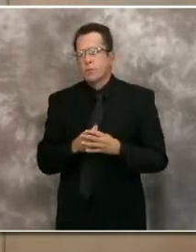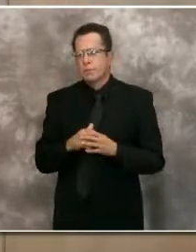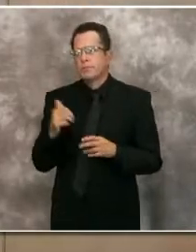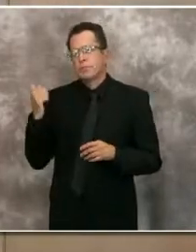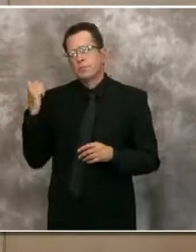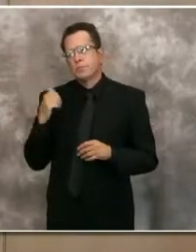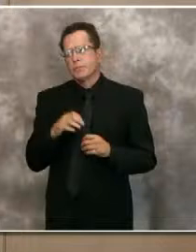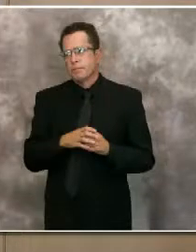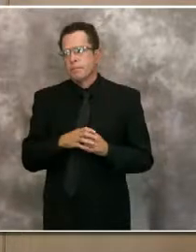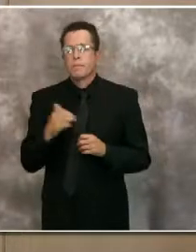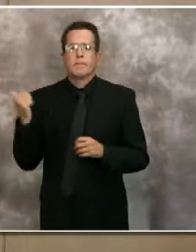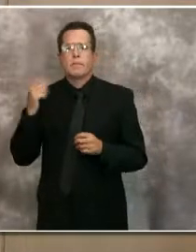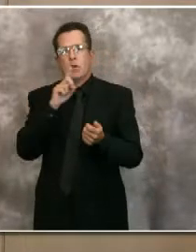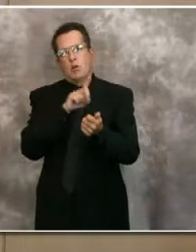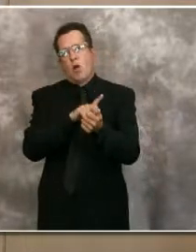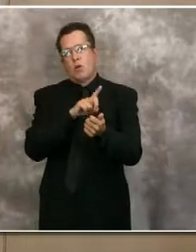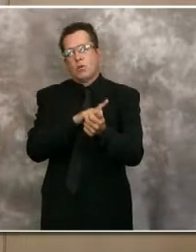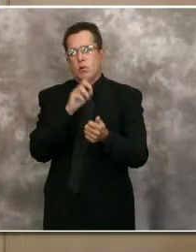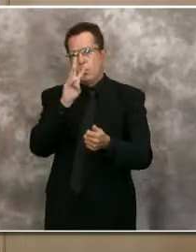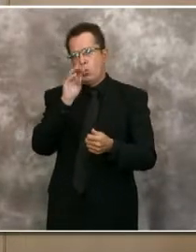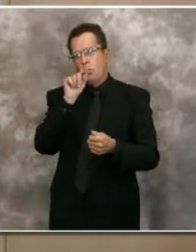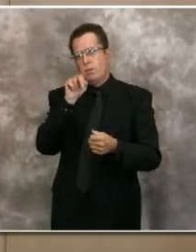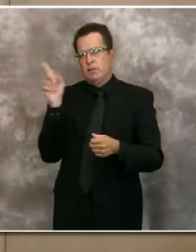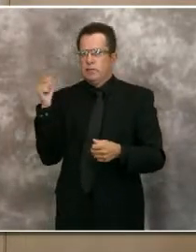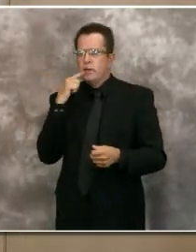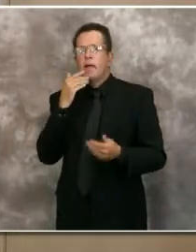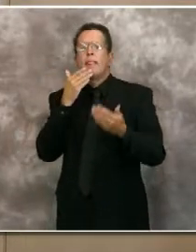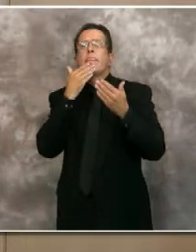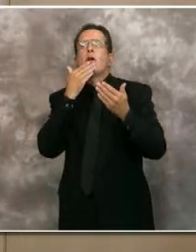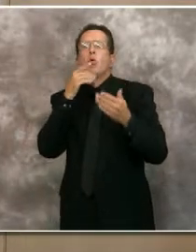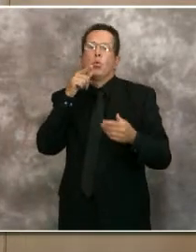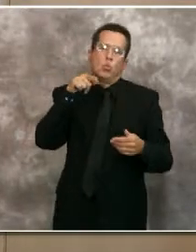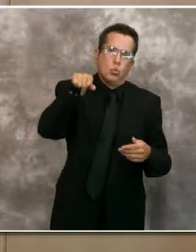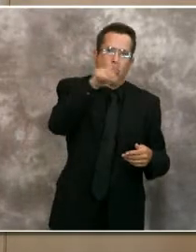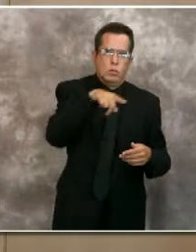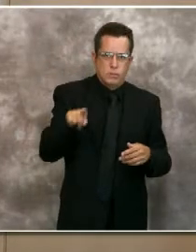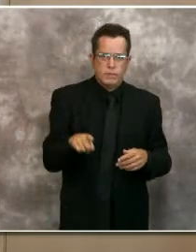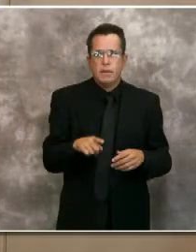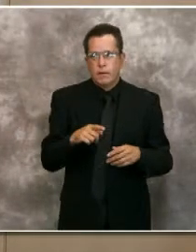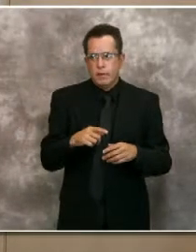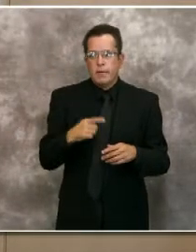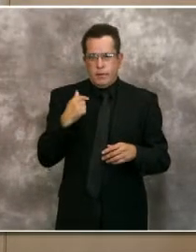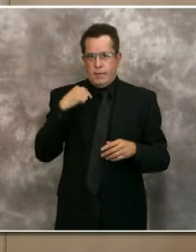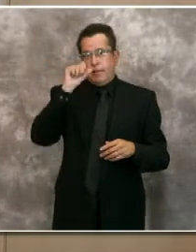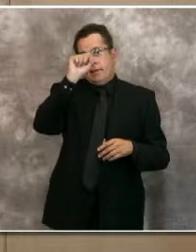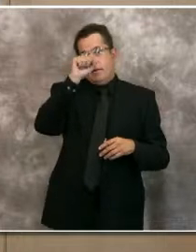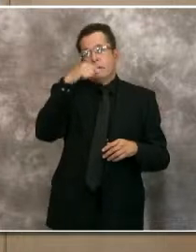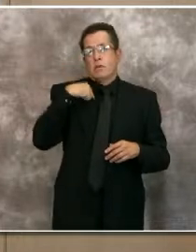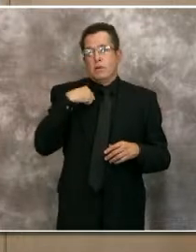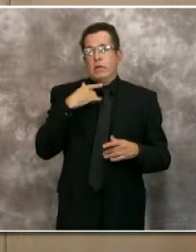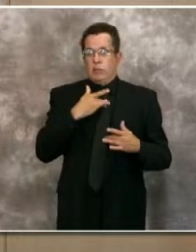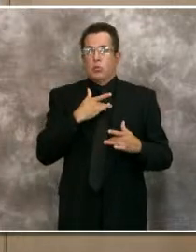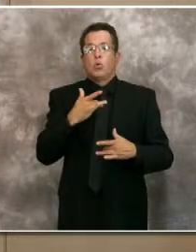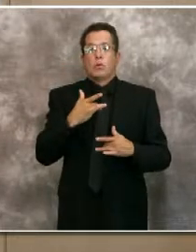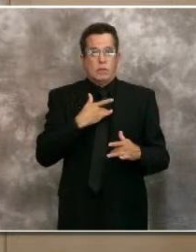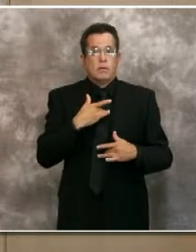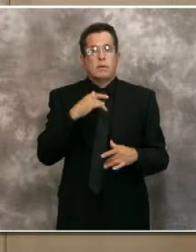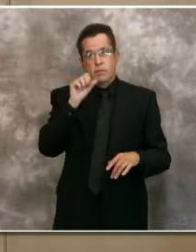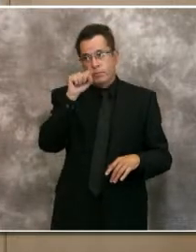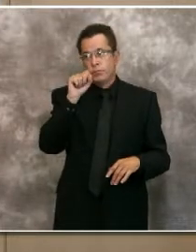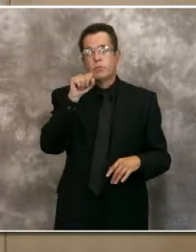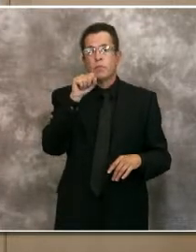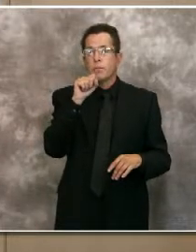Thank you for the question. Of course, we are always concerned, as stated in my